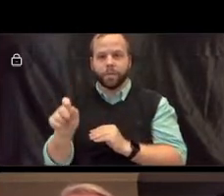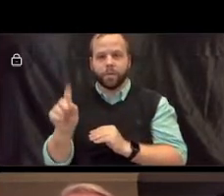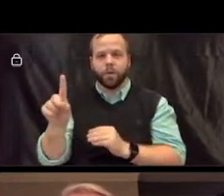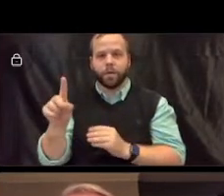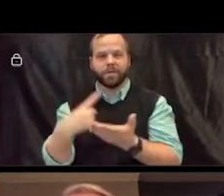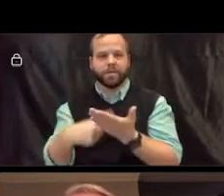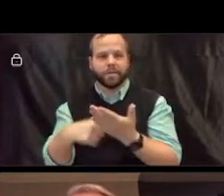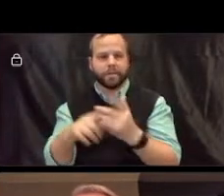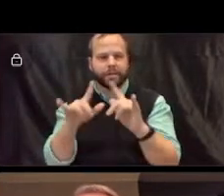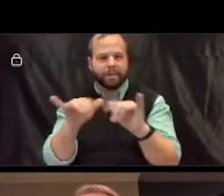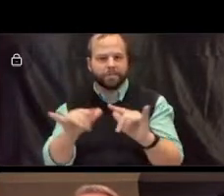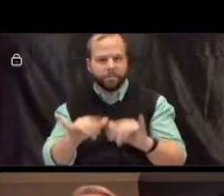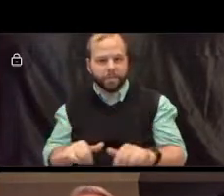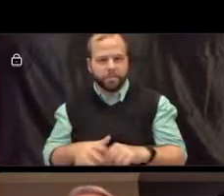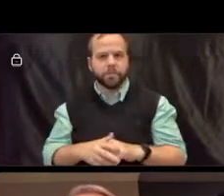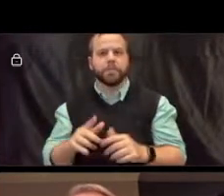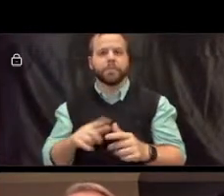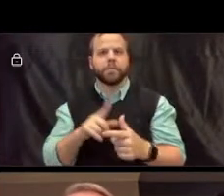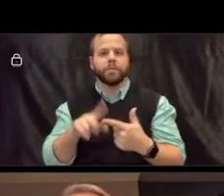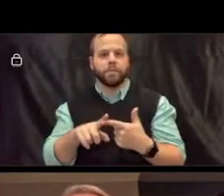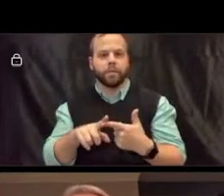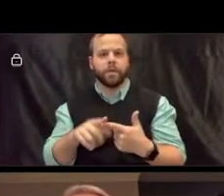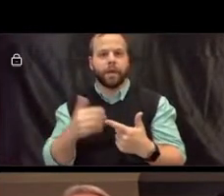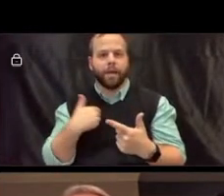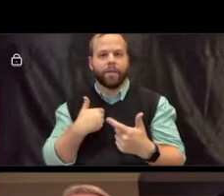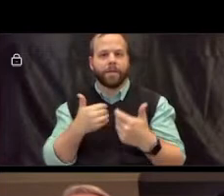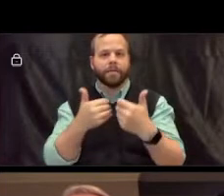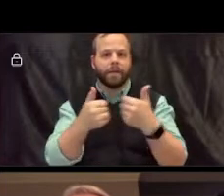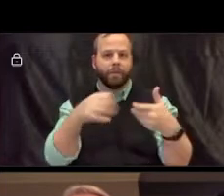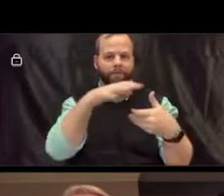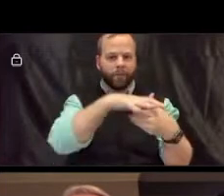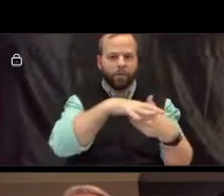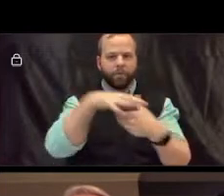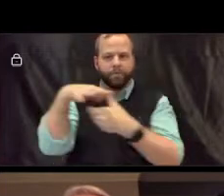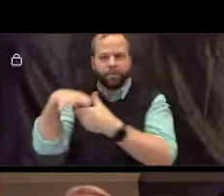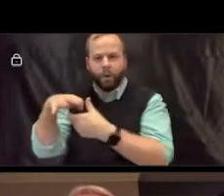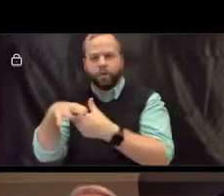same time, and then take a separate vote on each item.